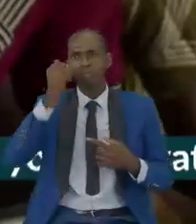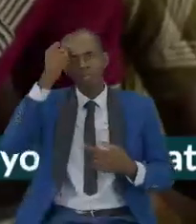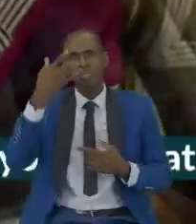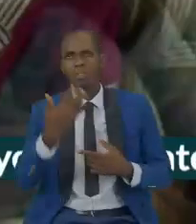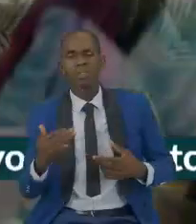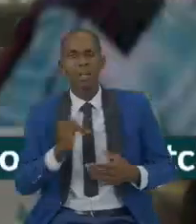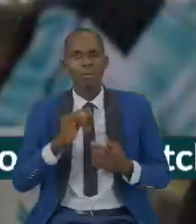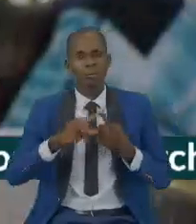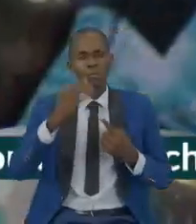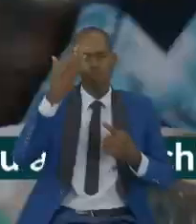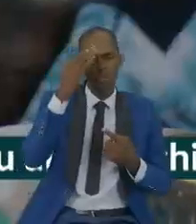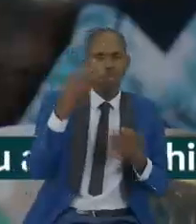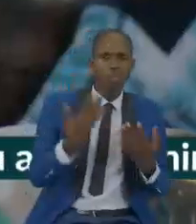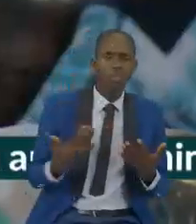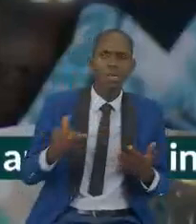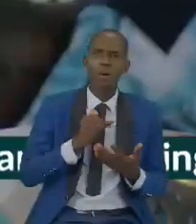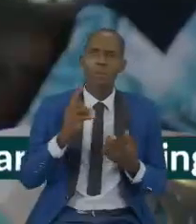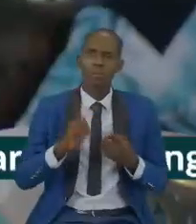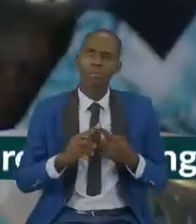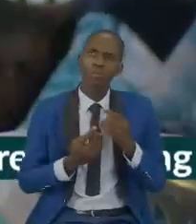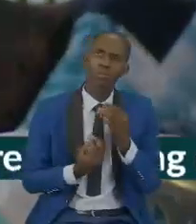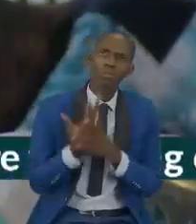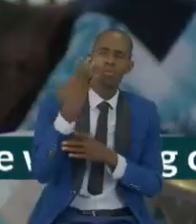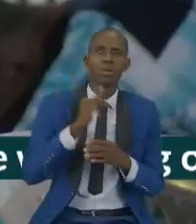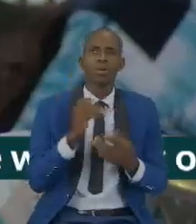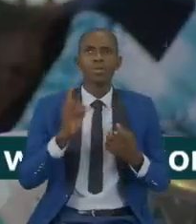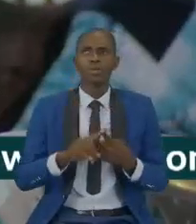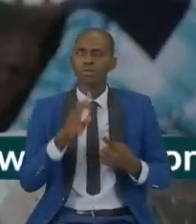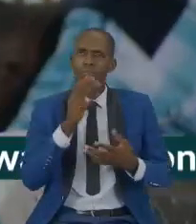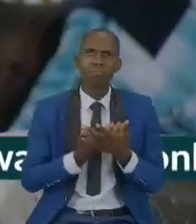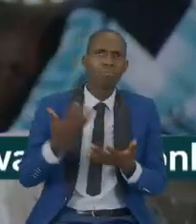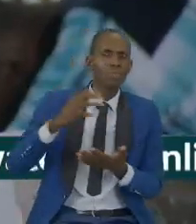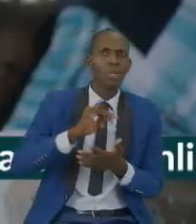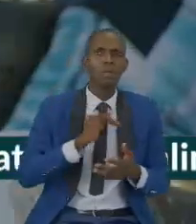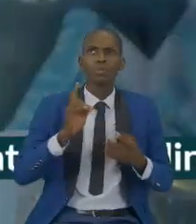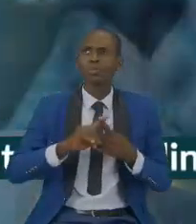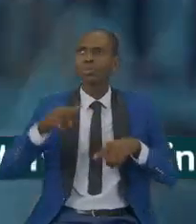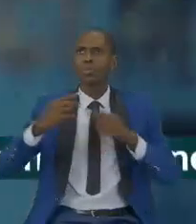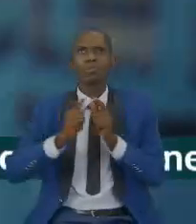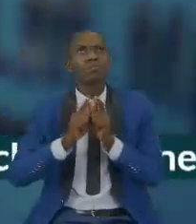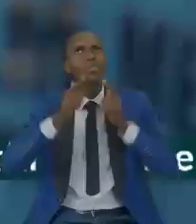something. I'm waiting for those of us in the right hand side, by my right hand side.